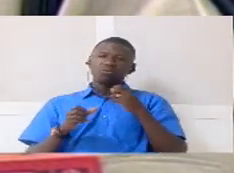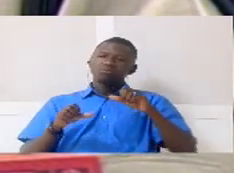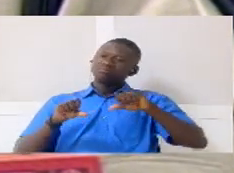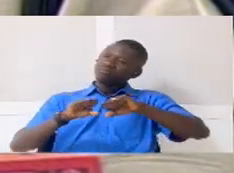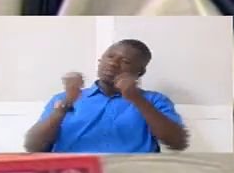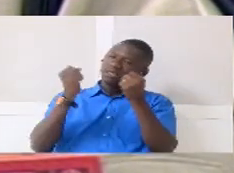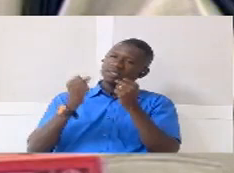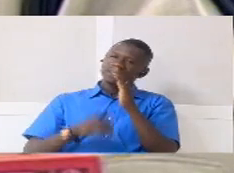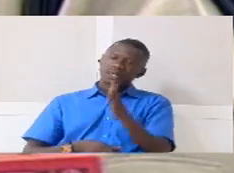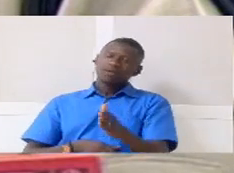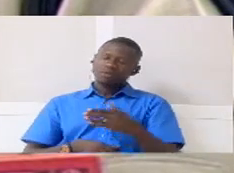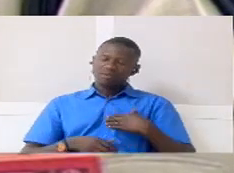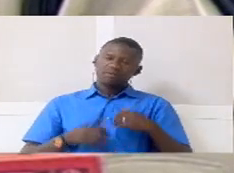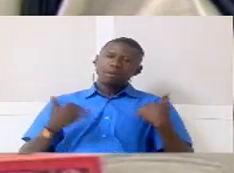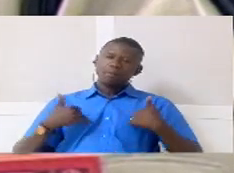prisoners.